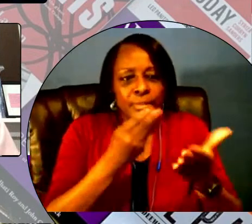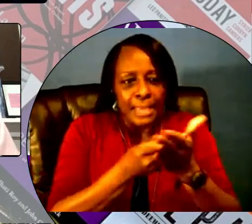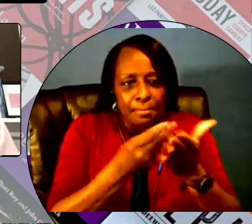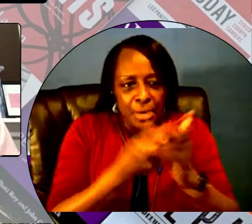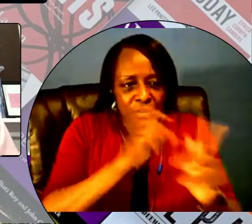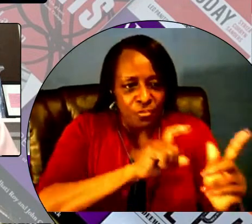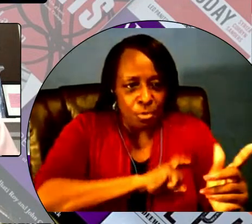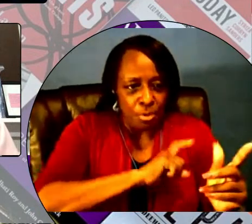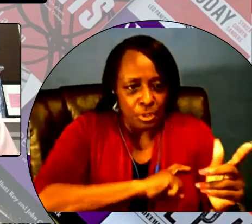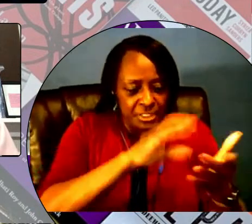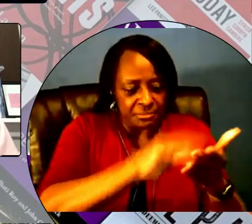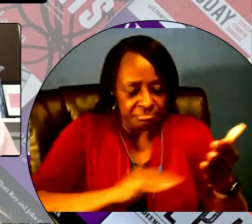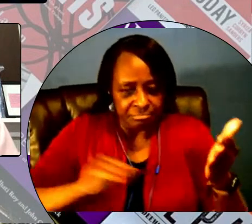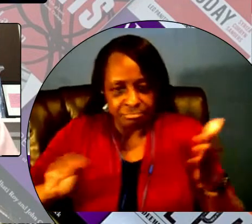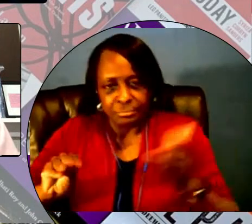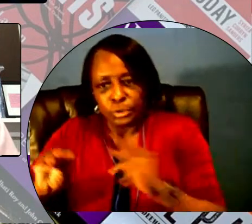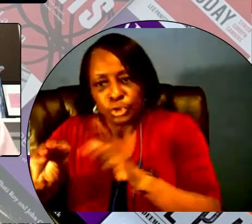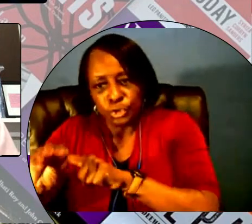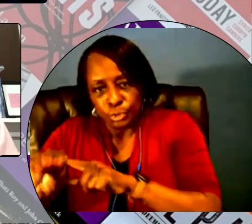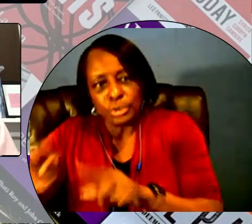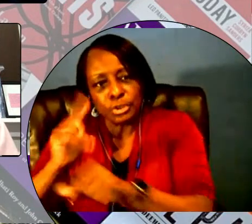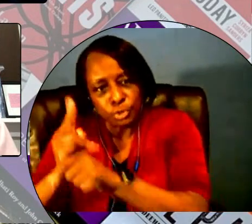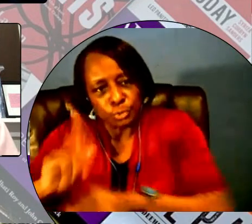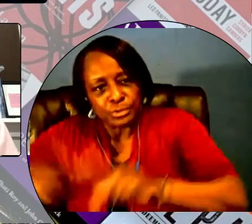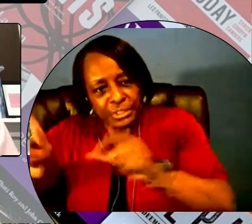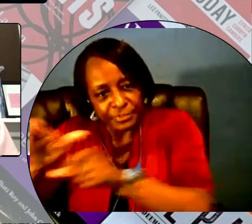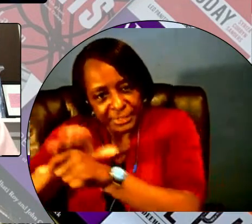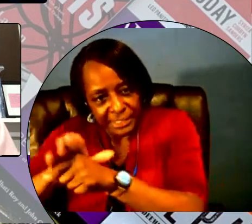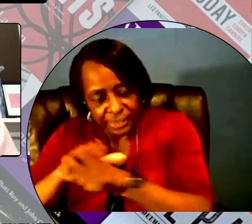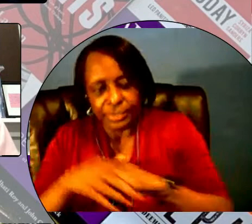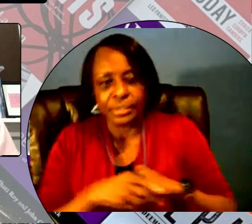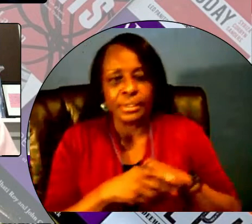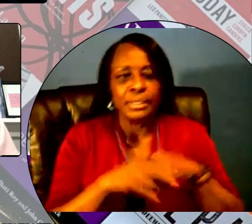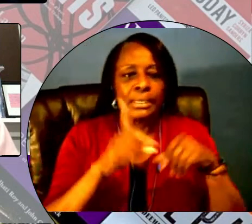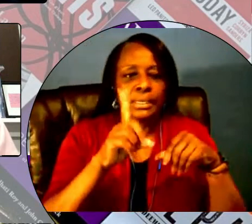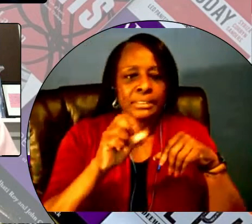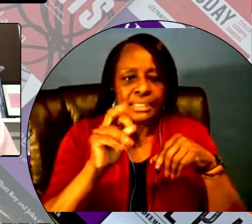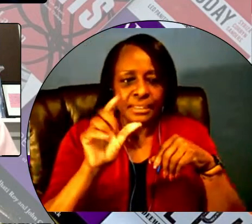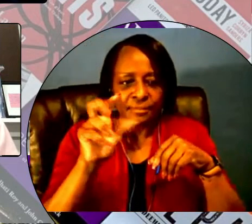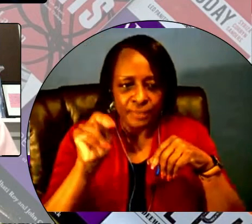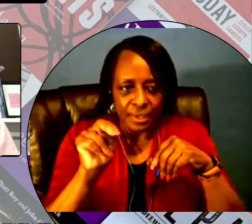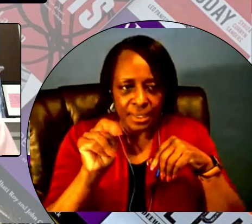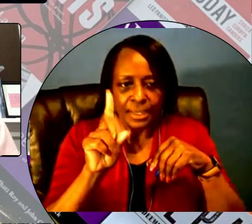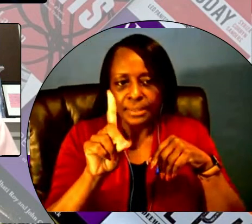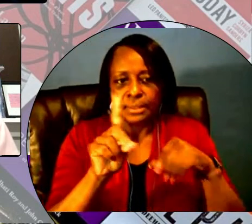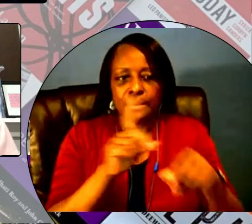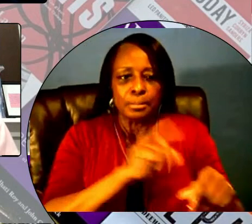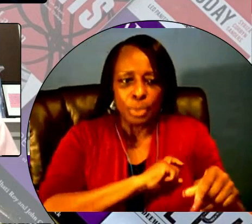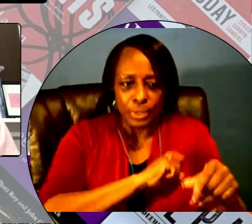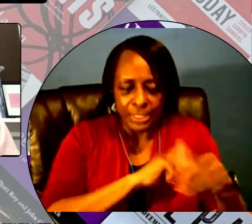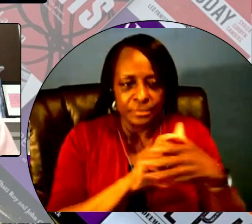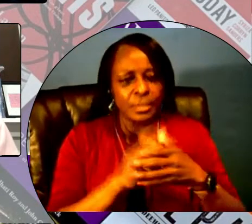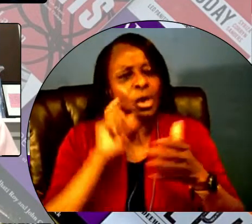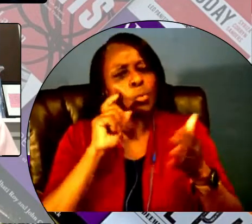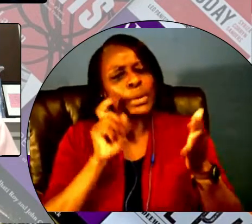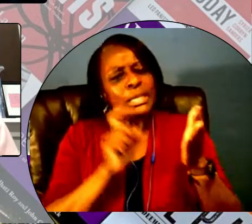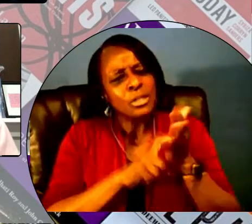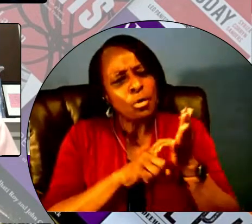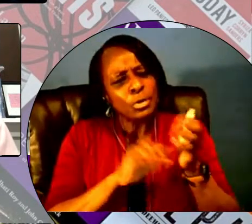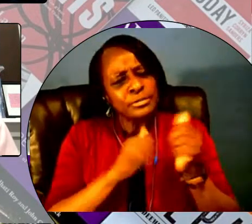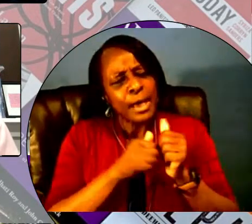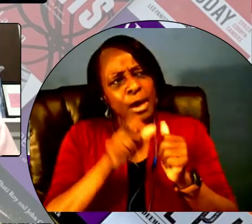I think that it's crucial, and I also think that through your work, we've seen examples